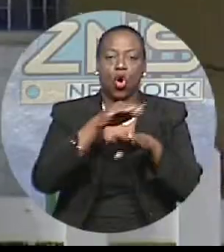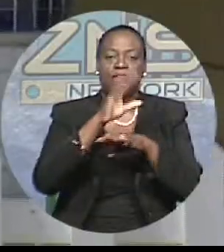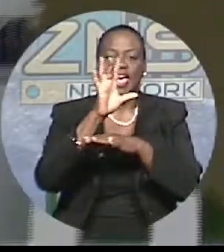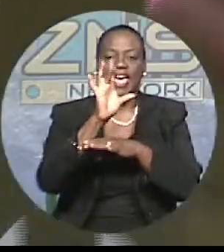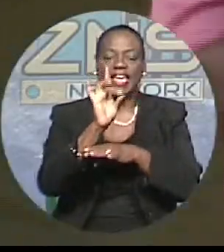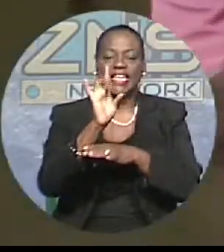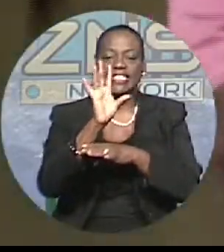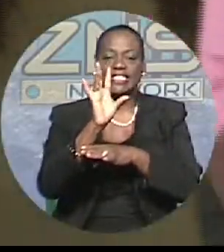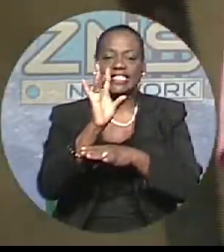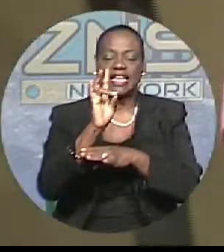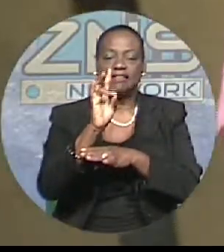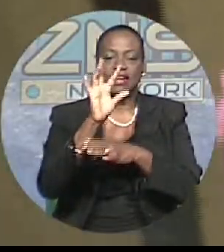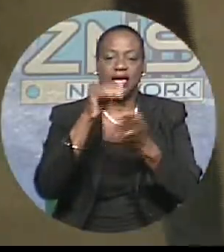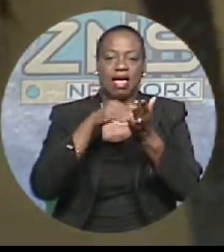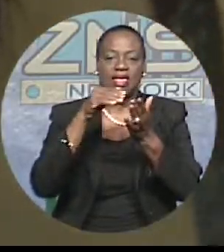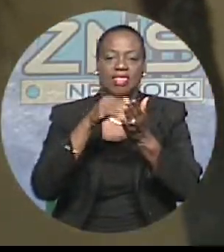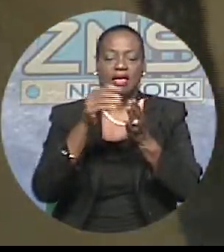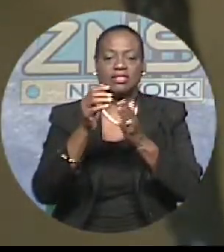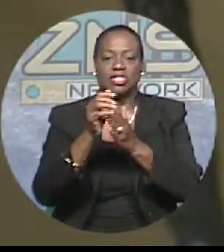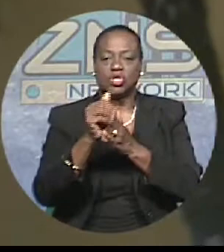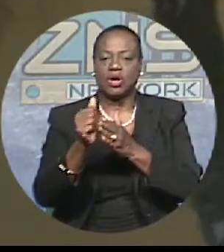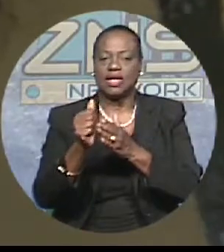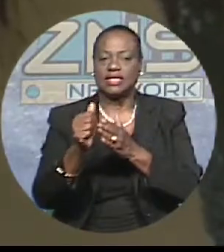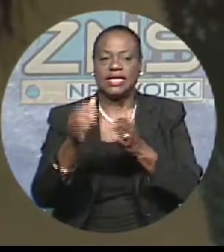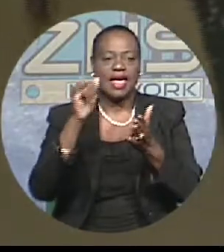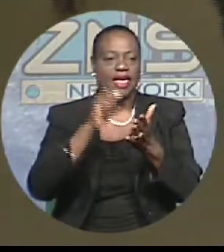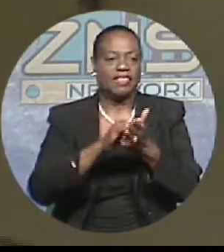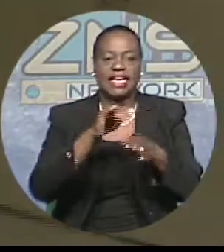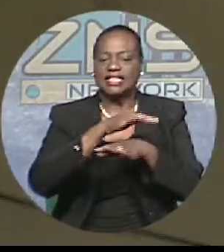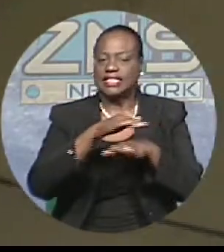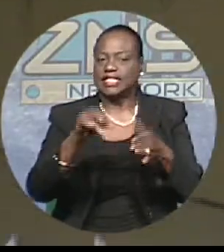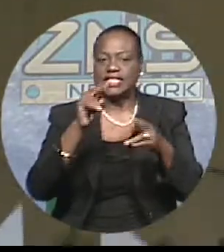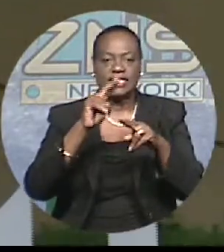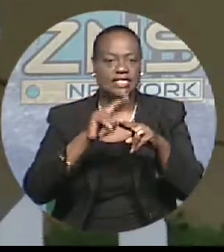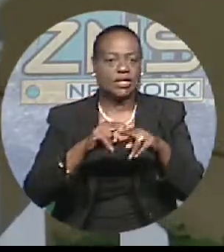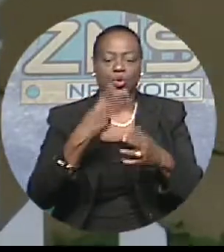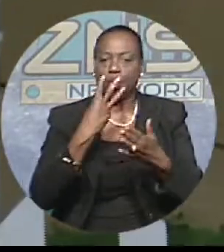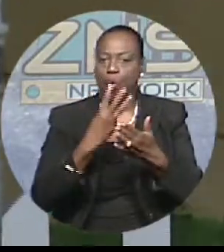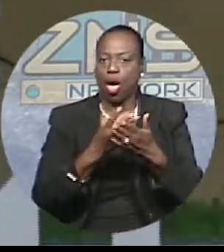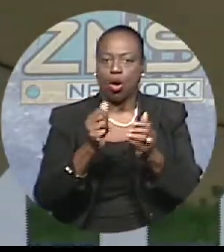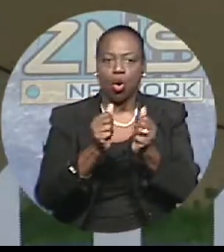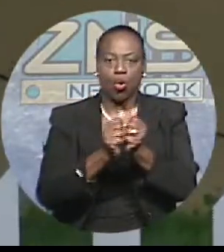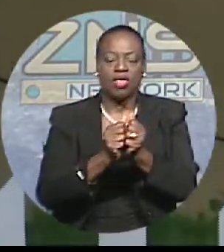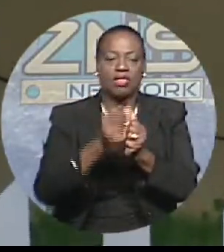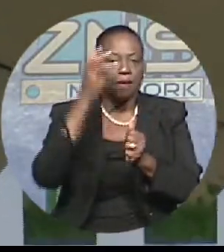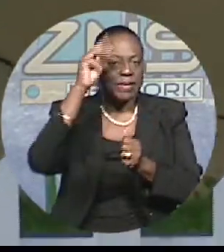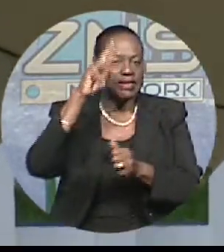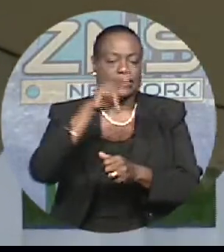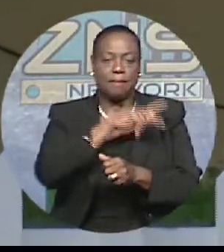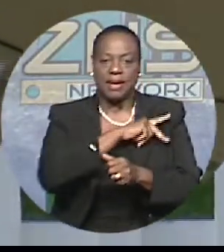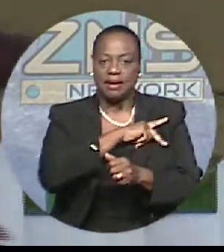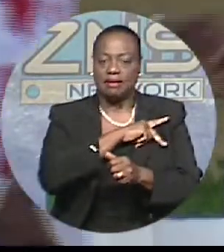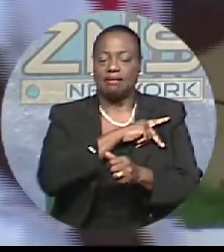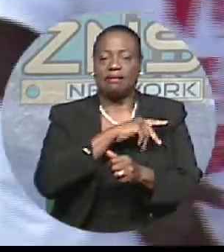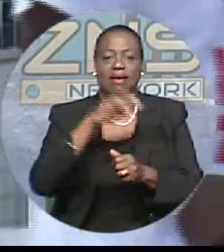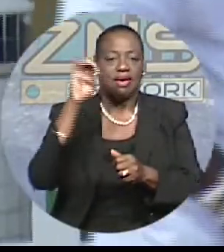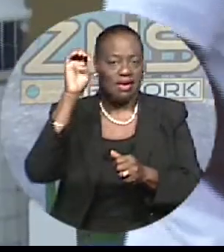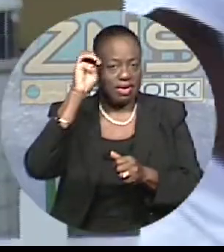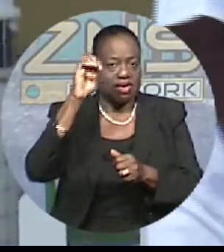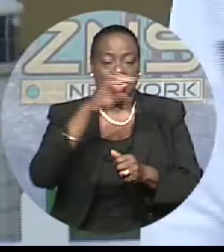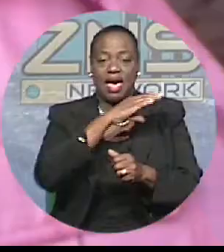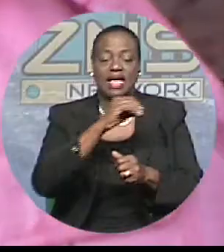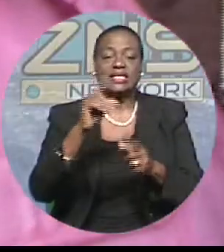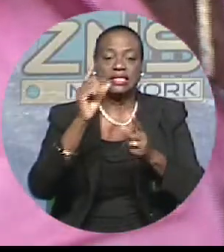$87,000. But that accusation did not sit well with Mr. Pinder. In fact, he and Barrows exchanged a few words outside of Kendall G. L.